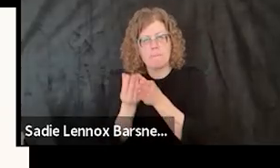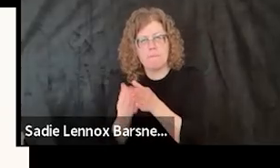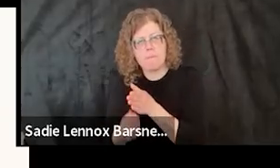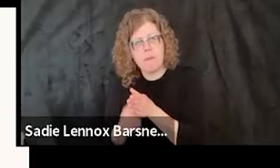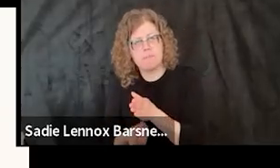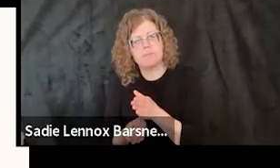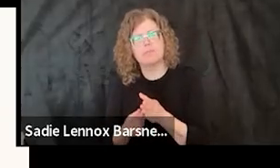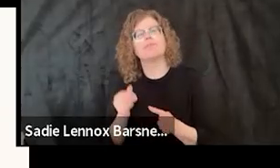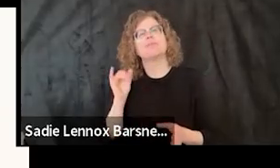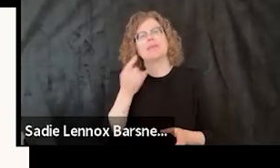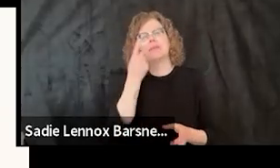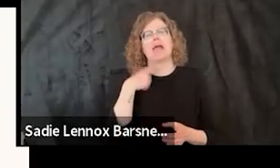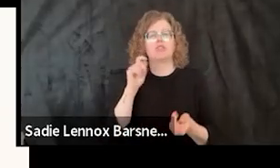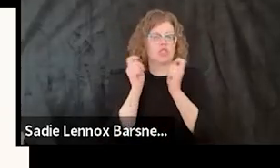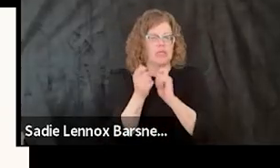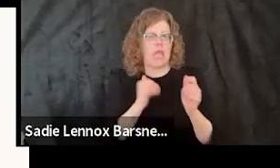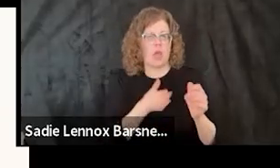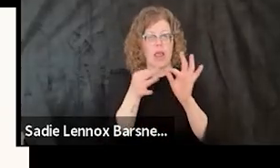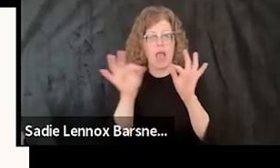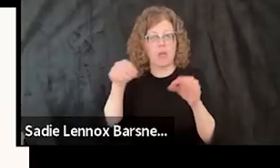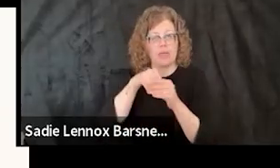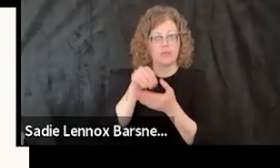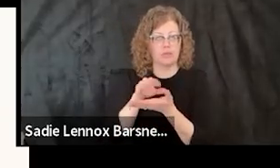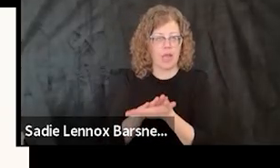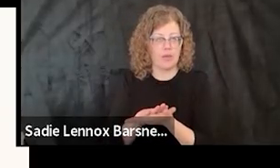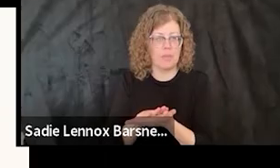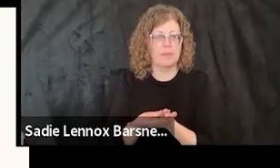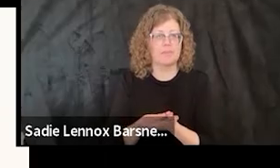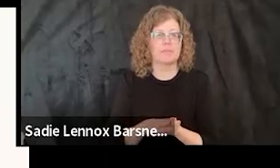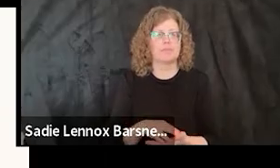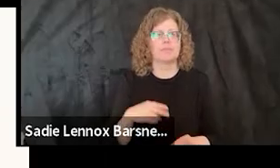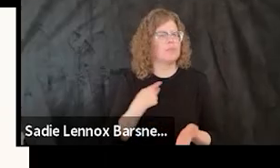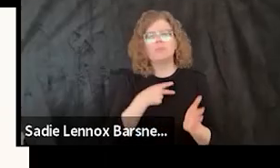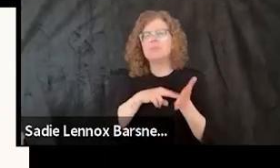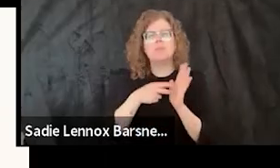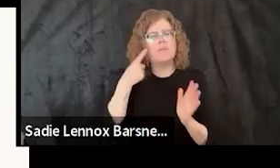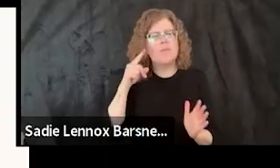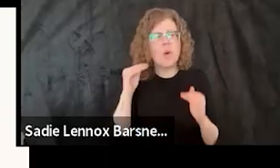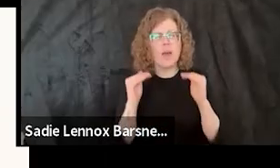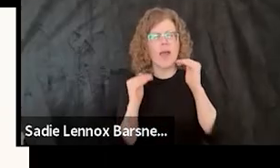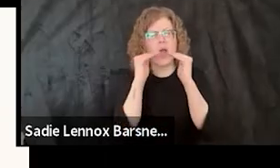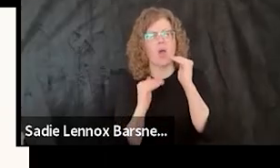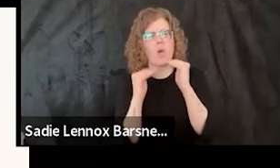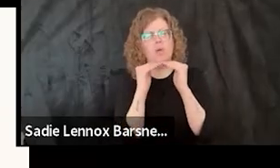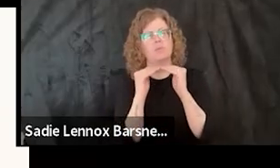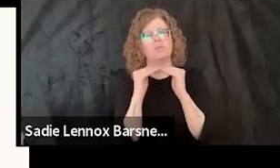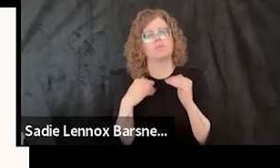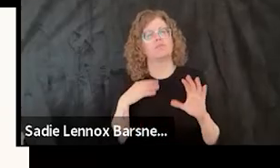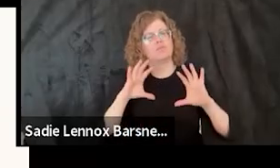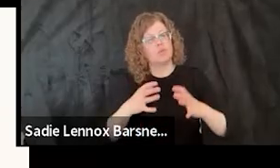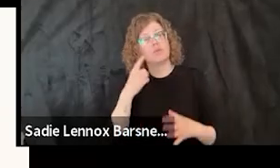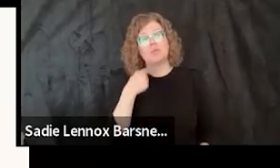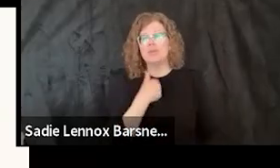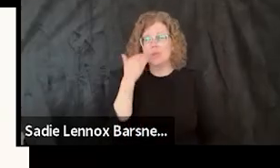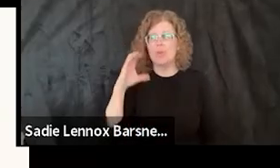What is the purpose of equity priority groups? As we shared earlier, CADA acknowledges that there are many barriers to